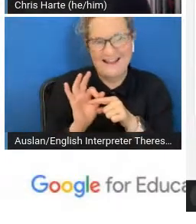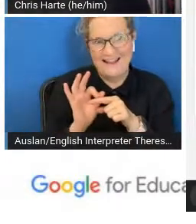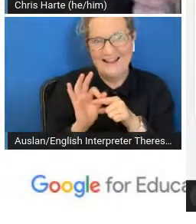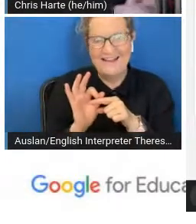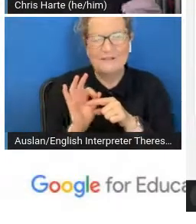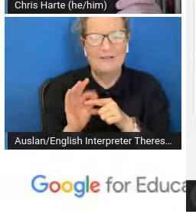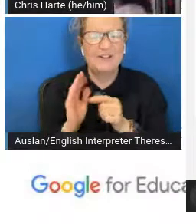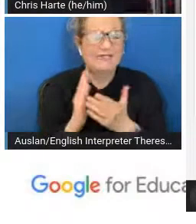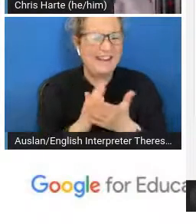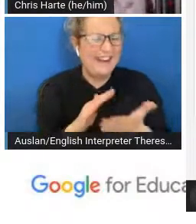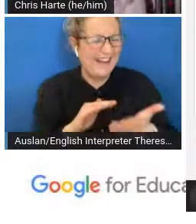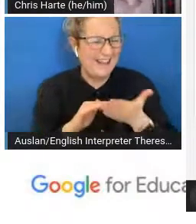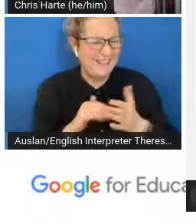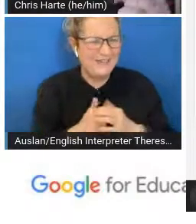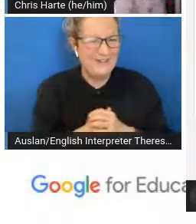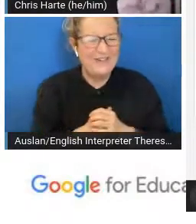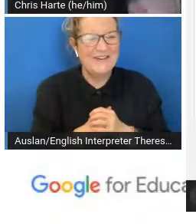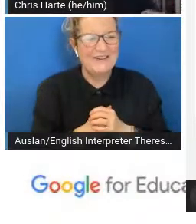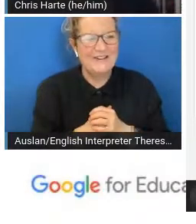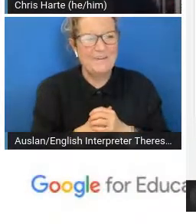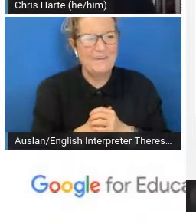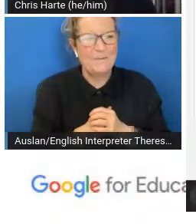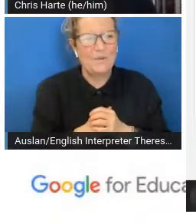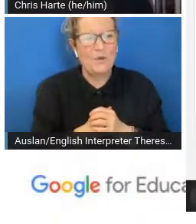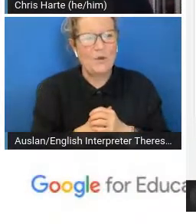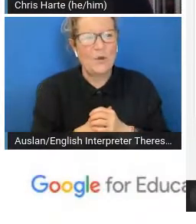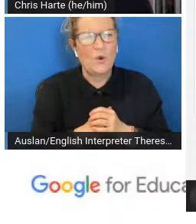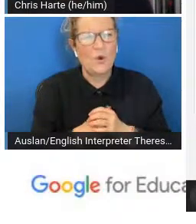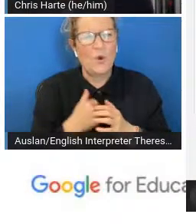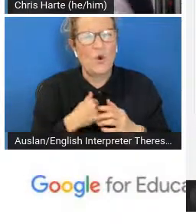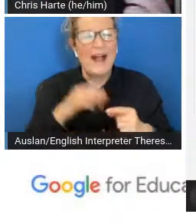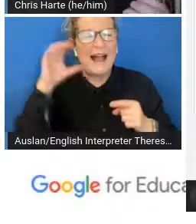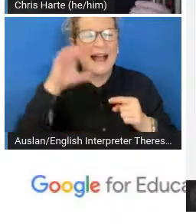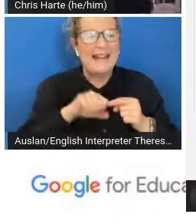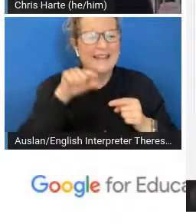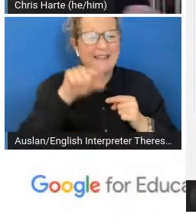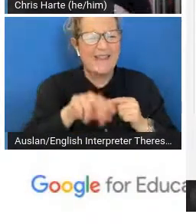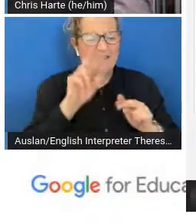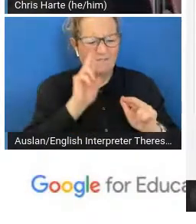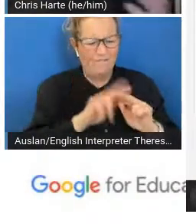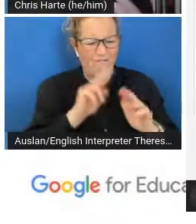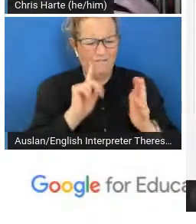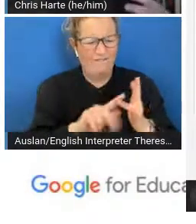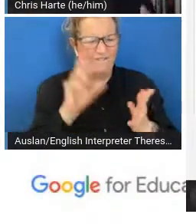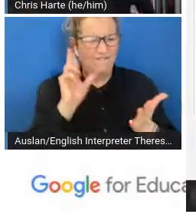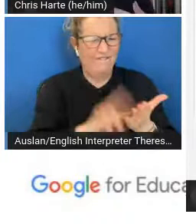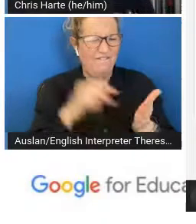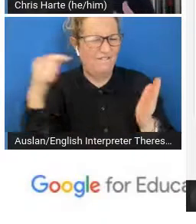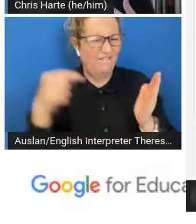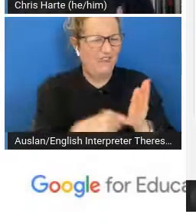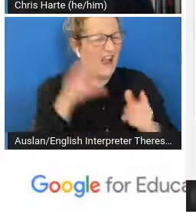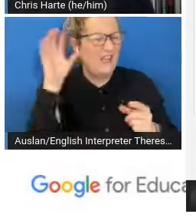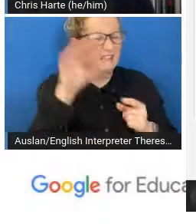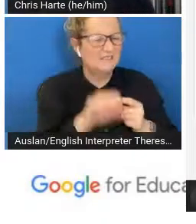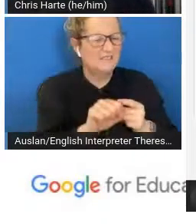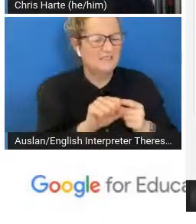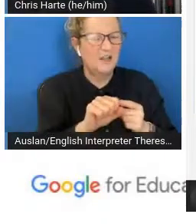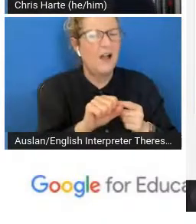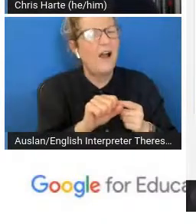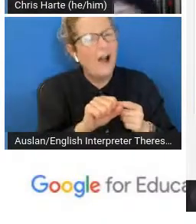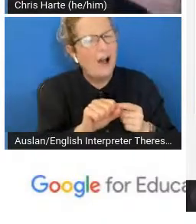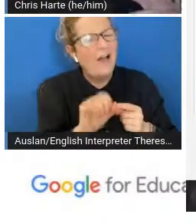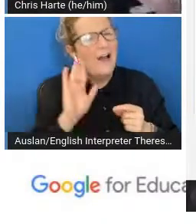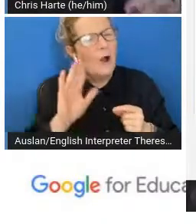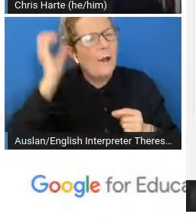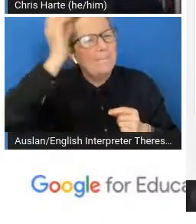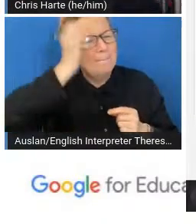helpful. Or it's like, I hate the font you've used here. And it becomes opinion rather than actual structured critique.